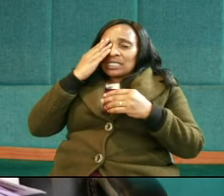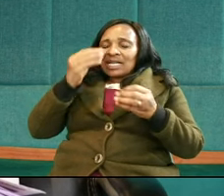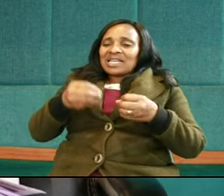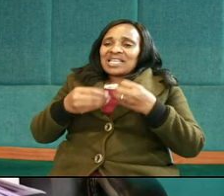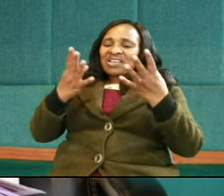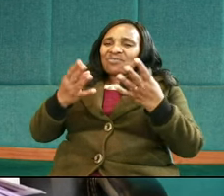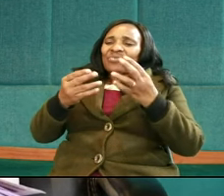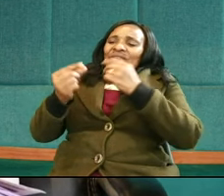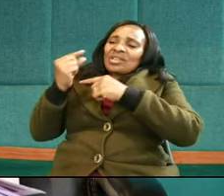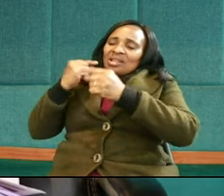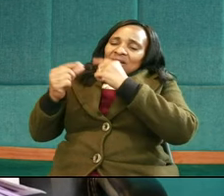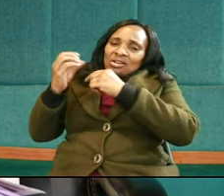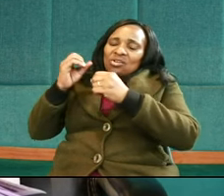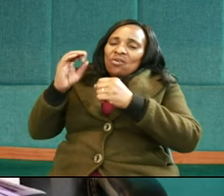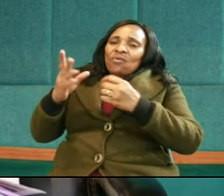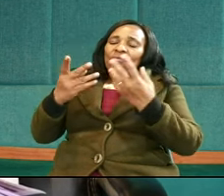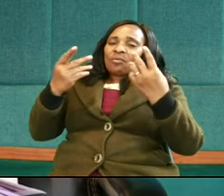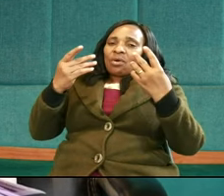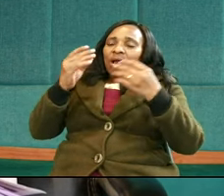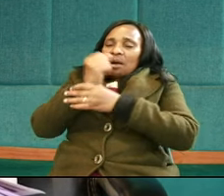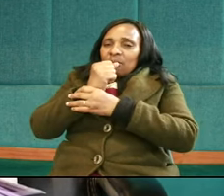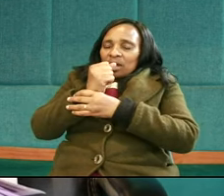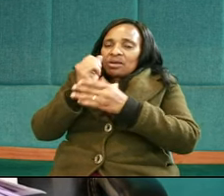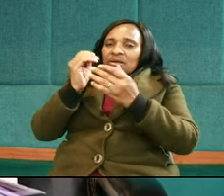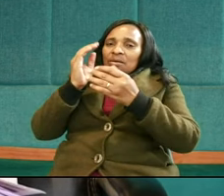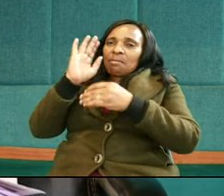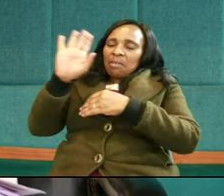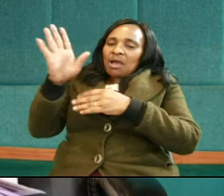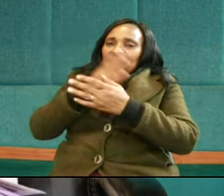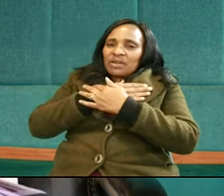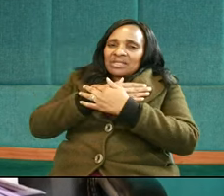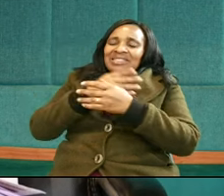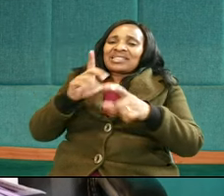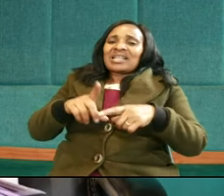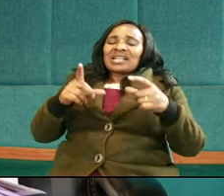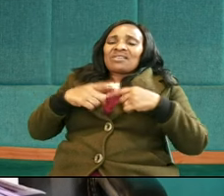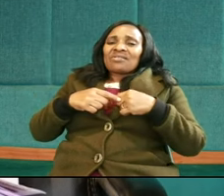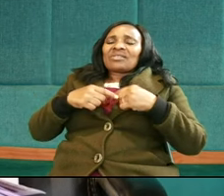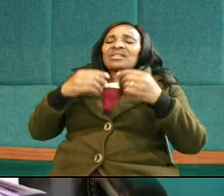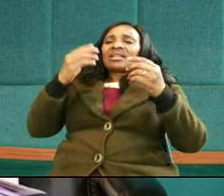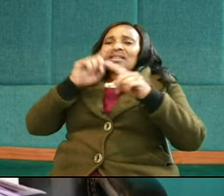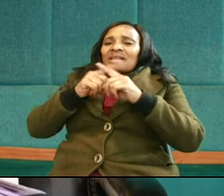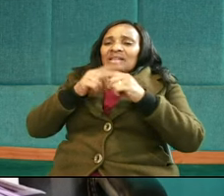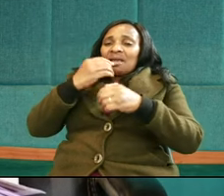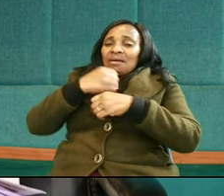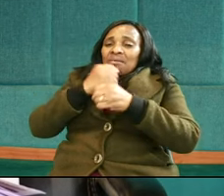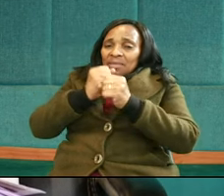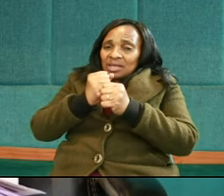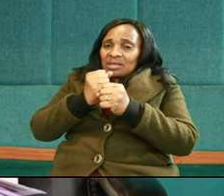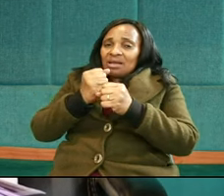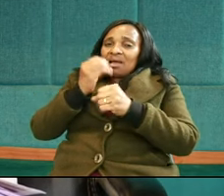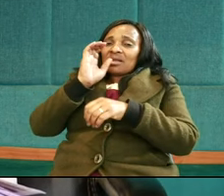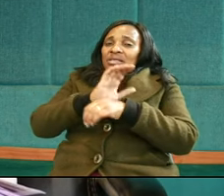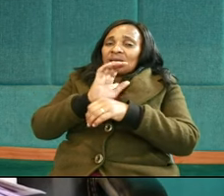the descendants of Abraham, your friend? They have lived in it and have built in it a sanctuary in your name,